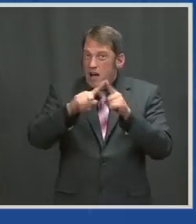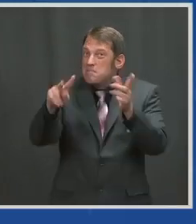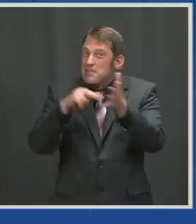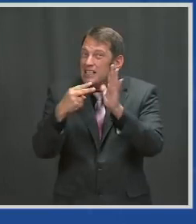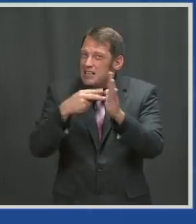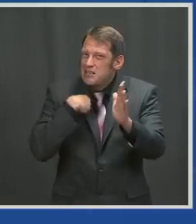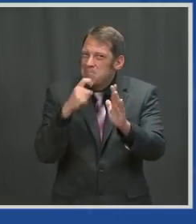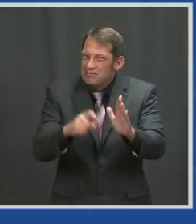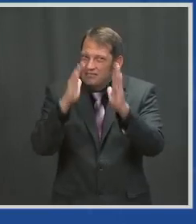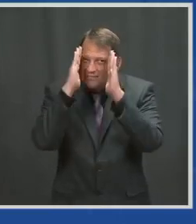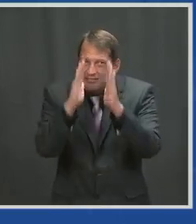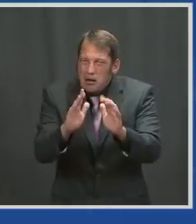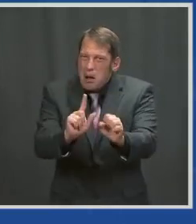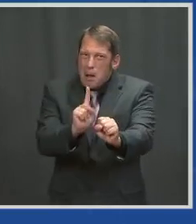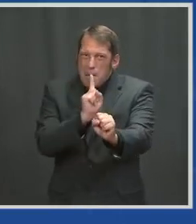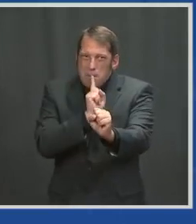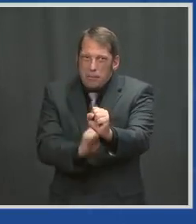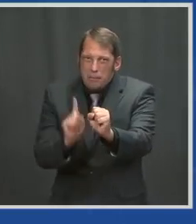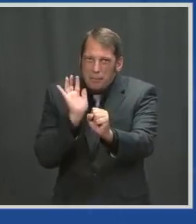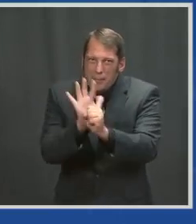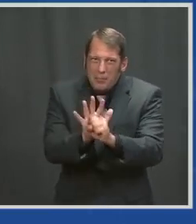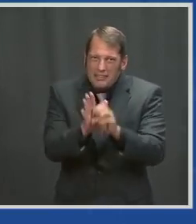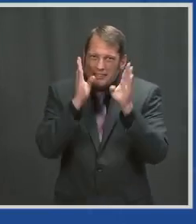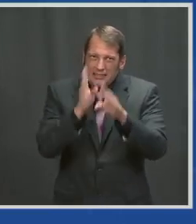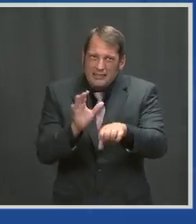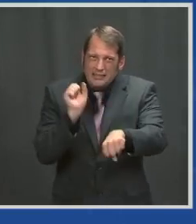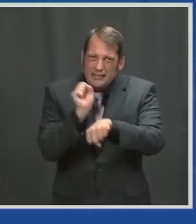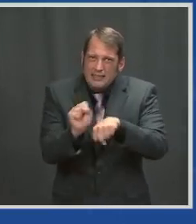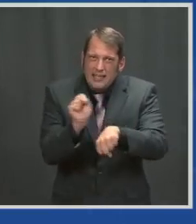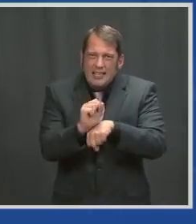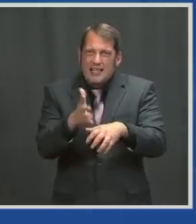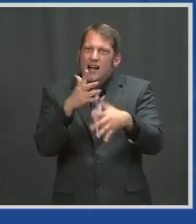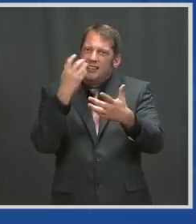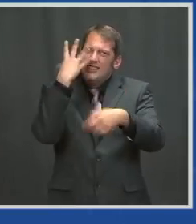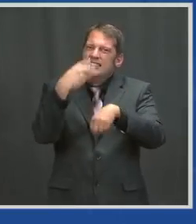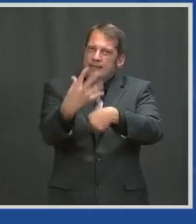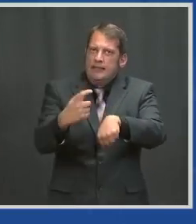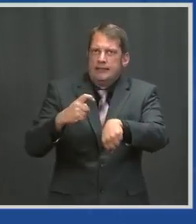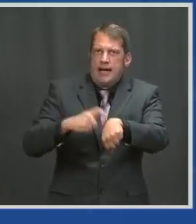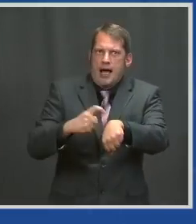again, as we want it to move. We've got work to do, to